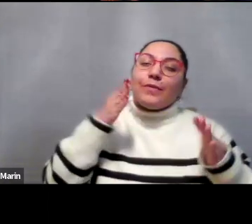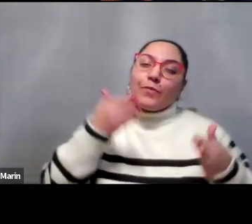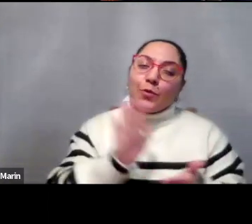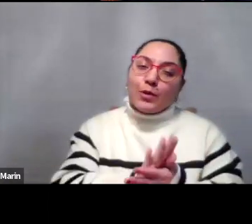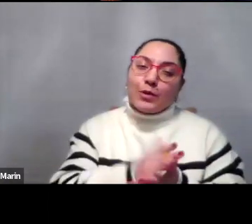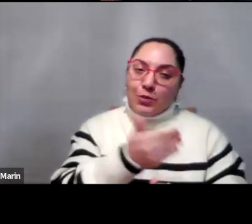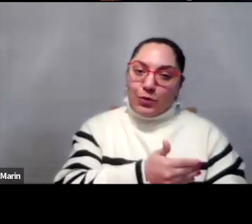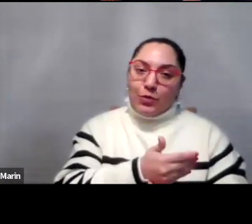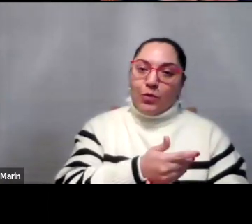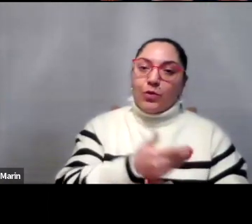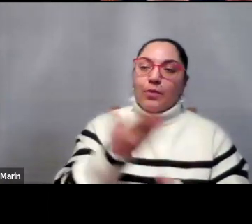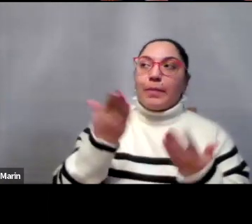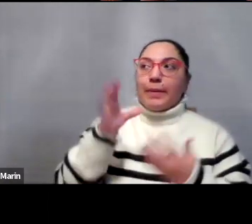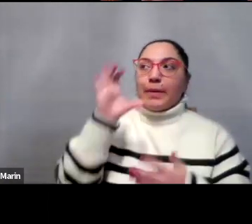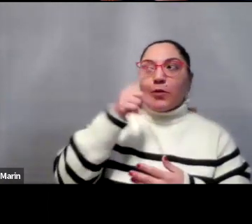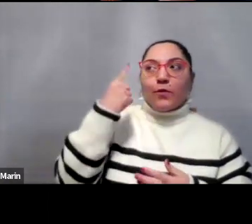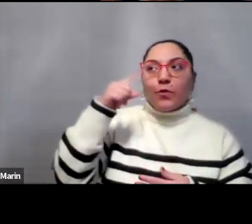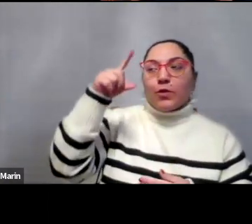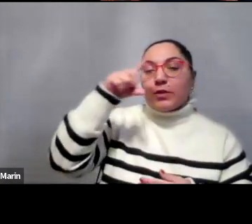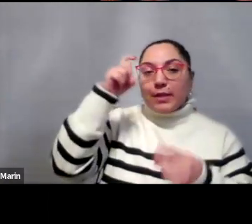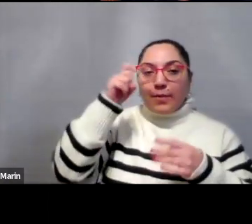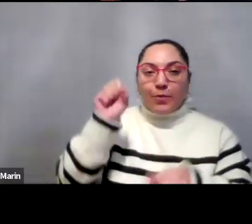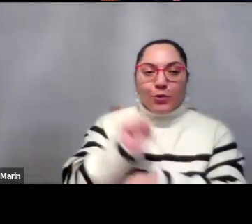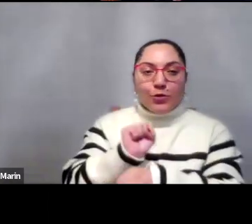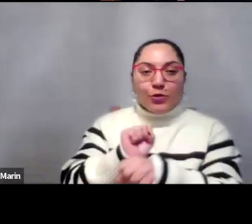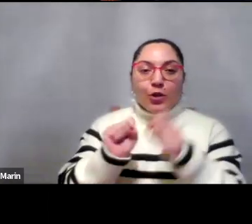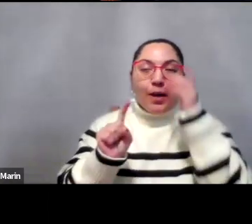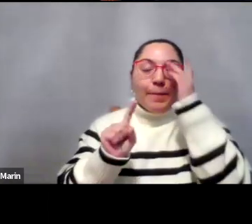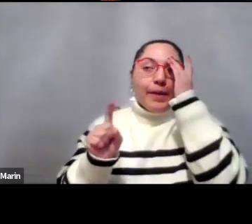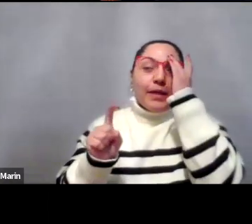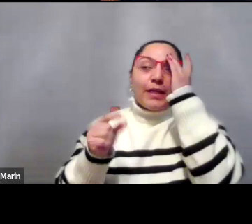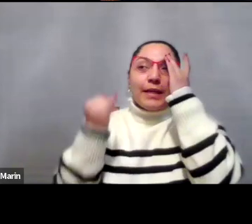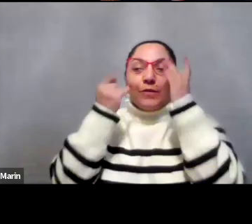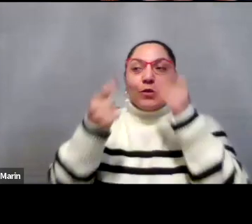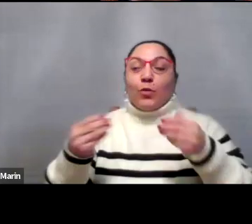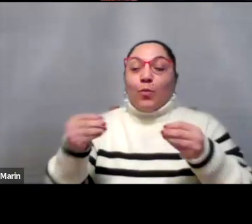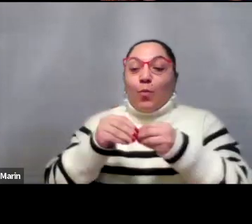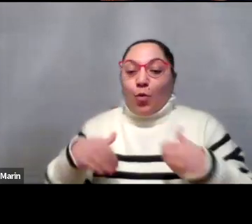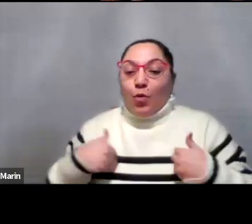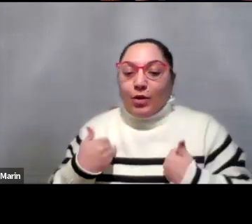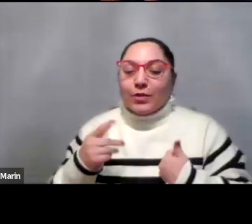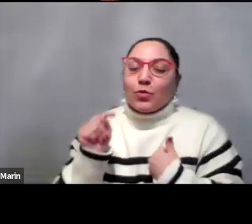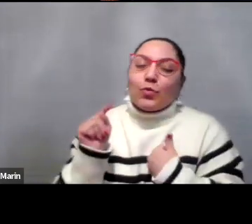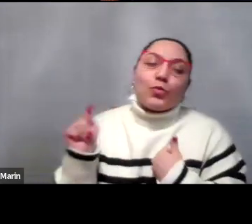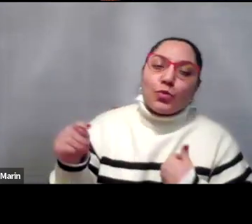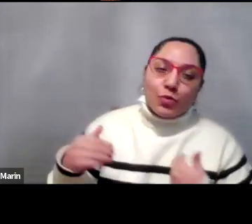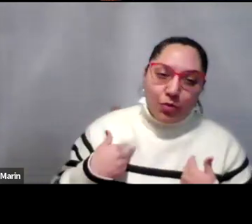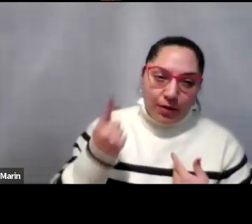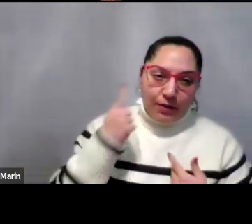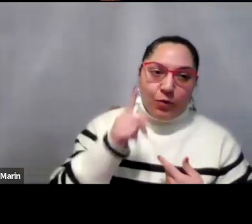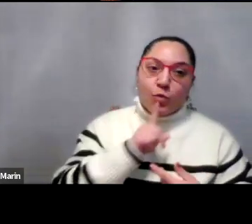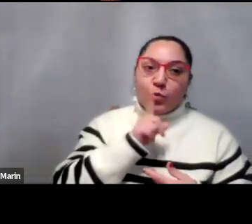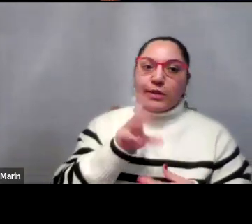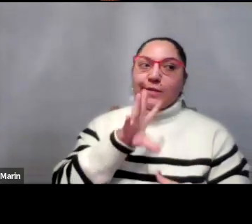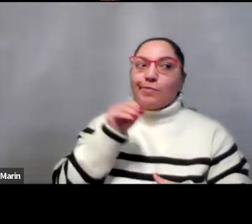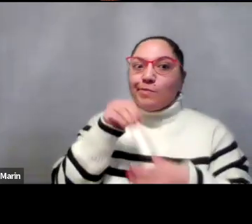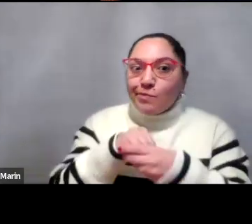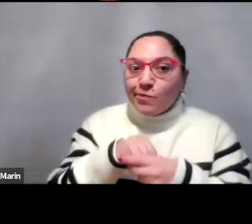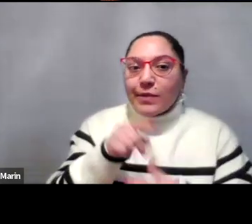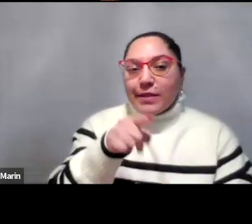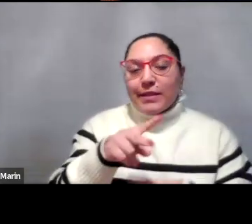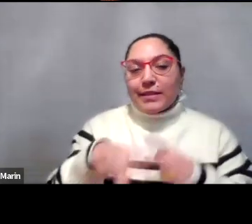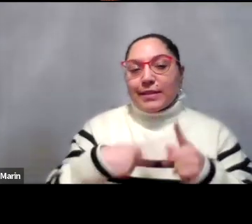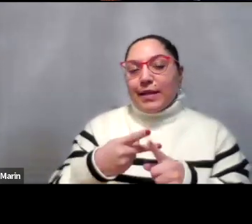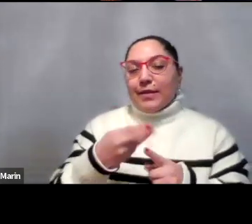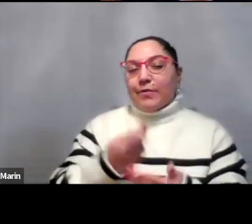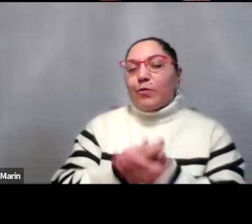might be looking for a summer job, but younger than that is really too young to be engaging in this kind of rehab